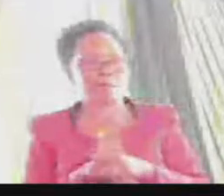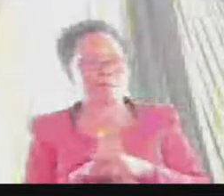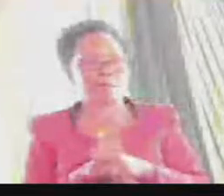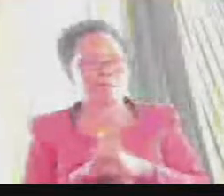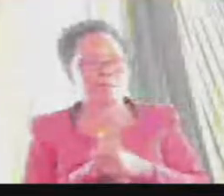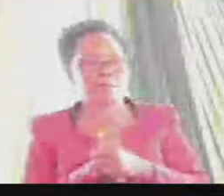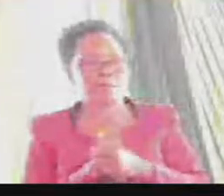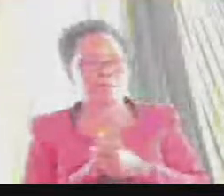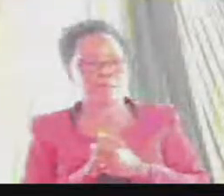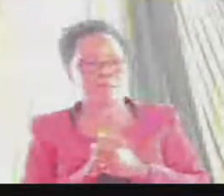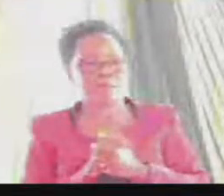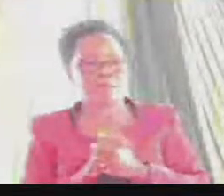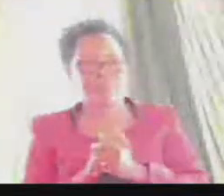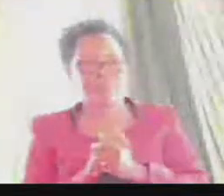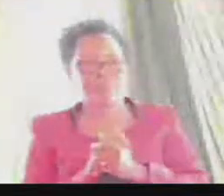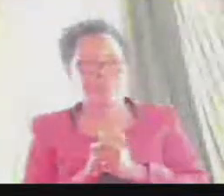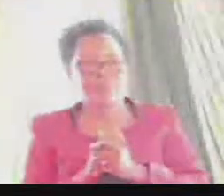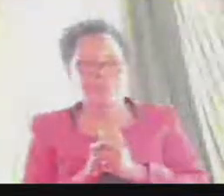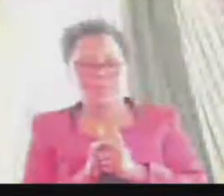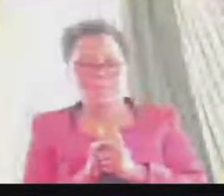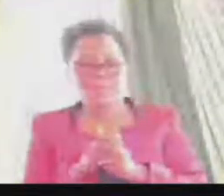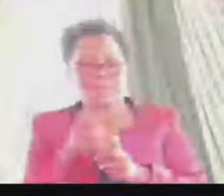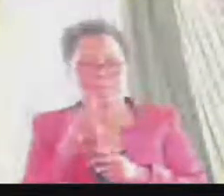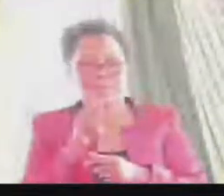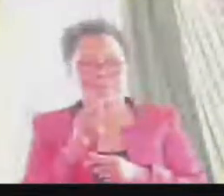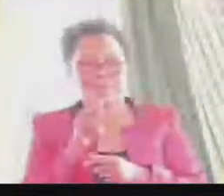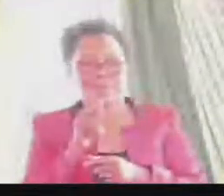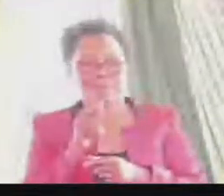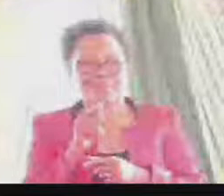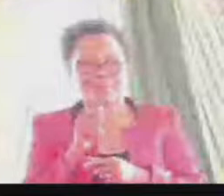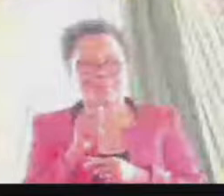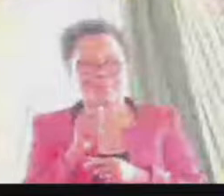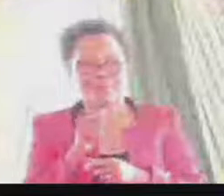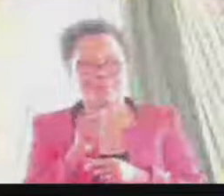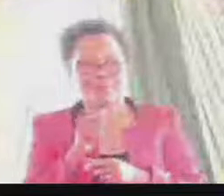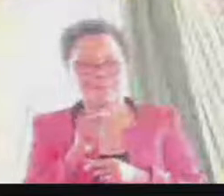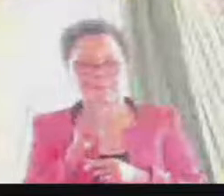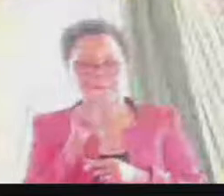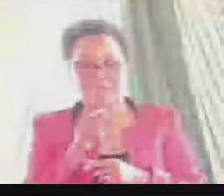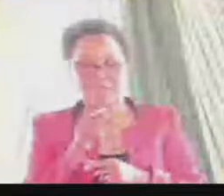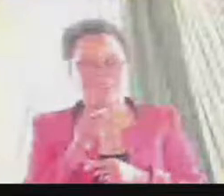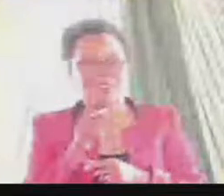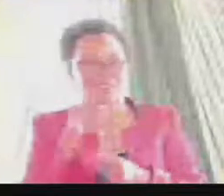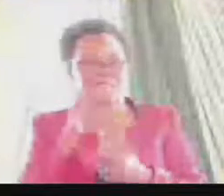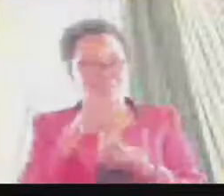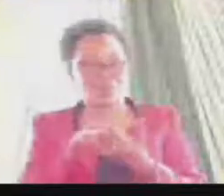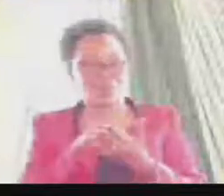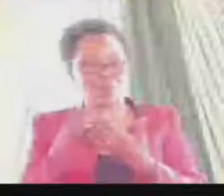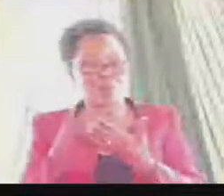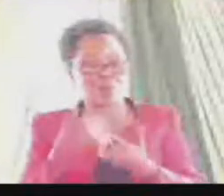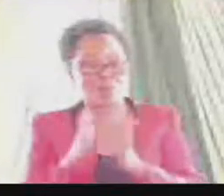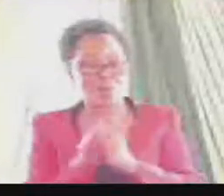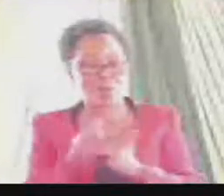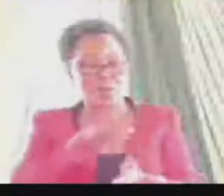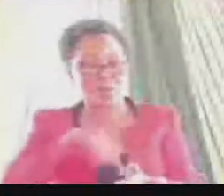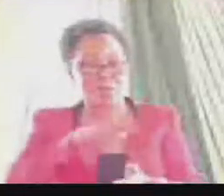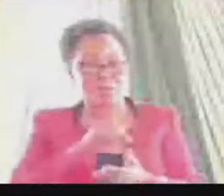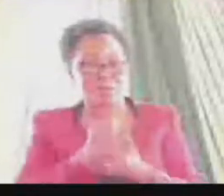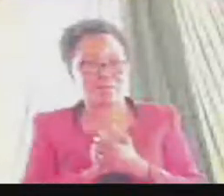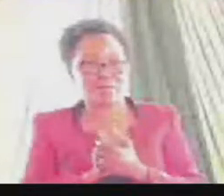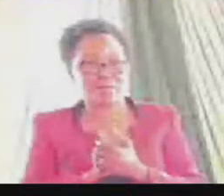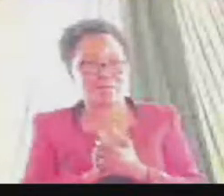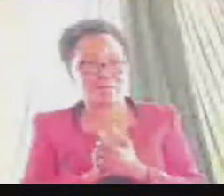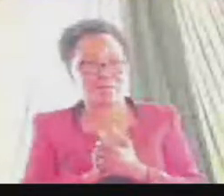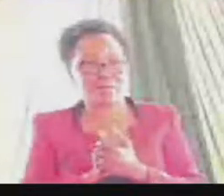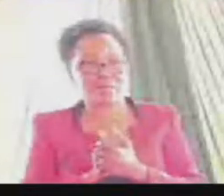These are not gray areas. They have been with us, and the work of